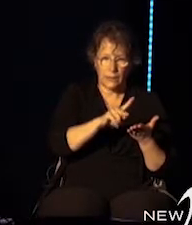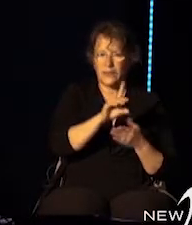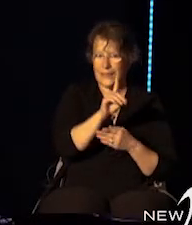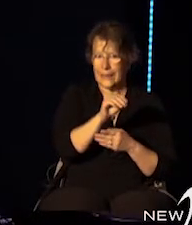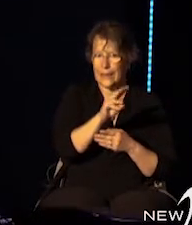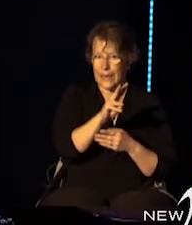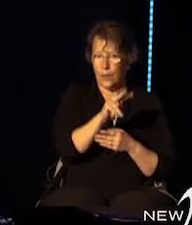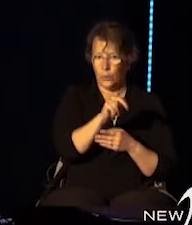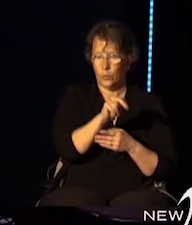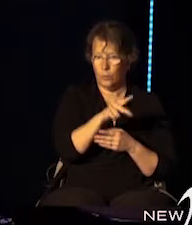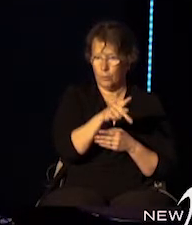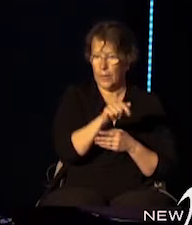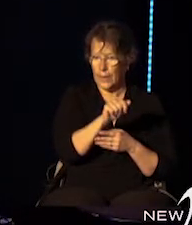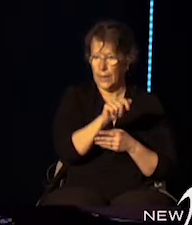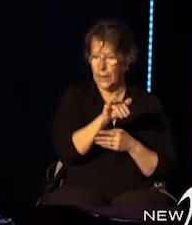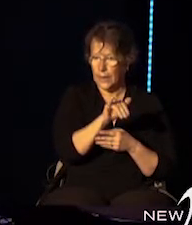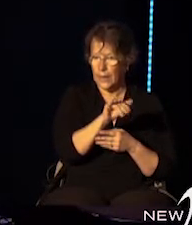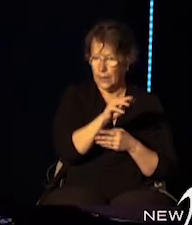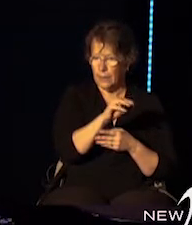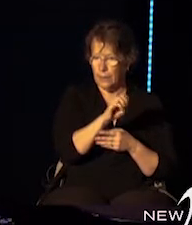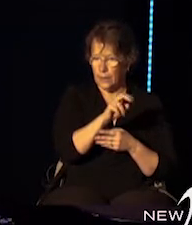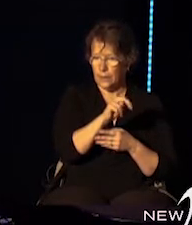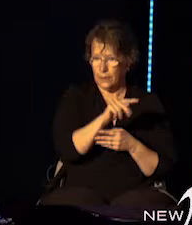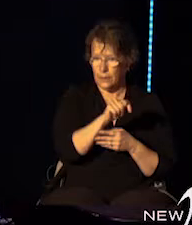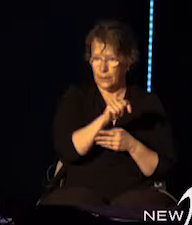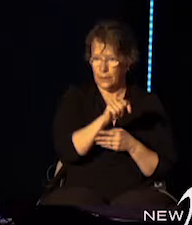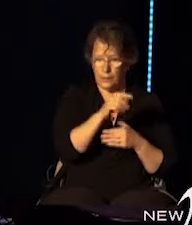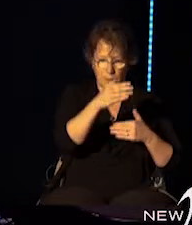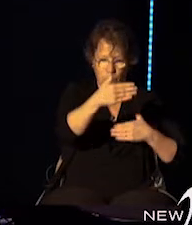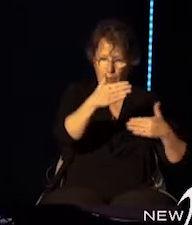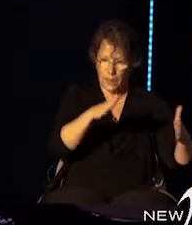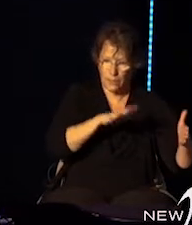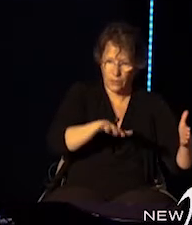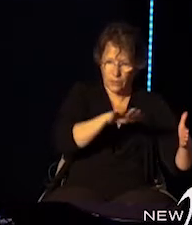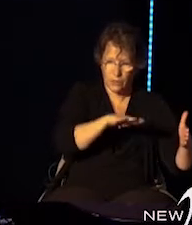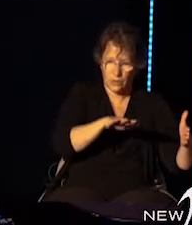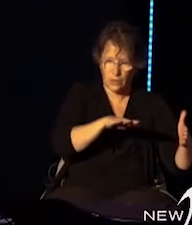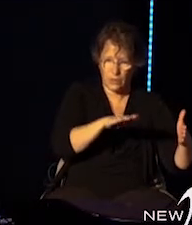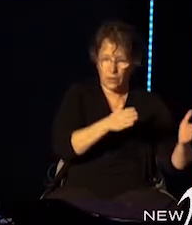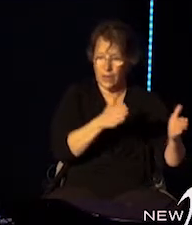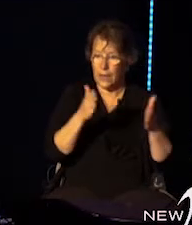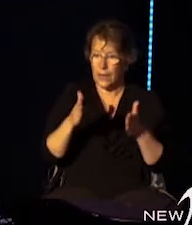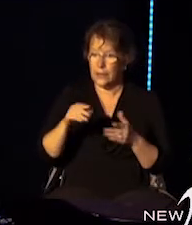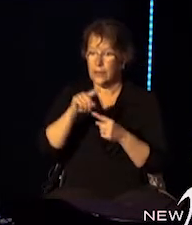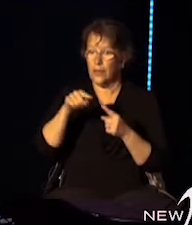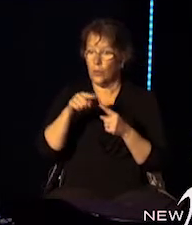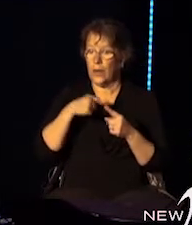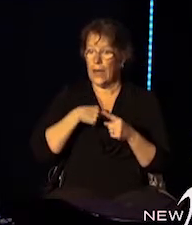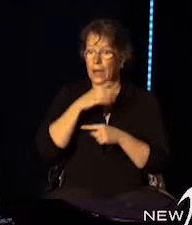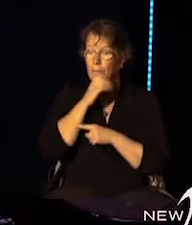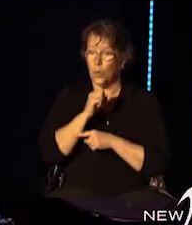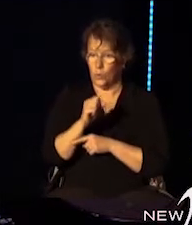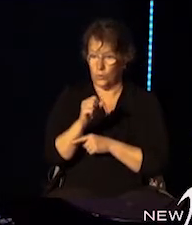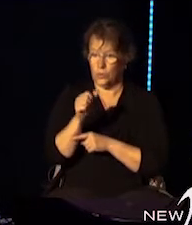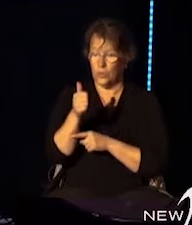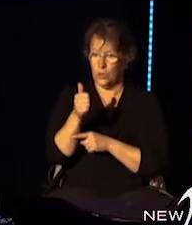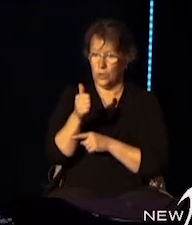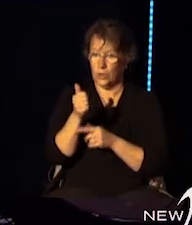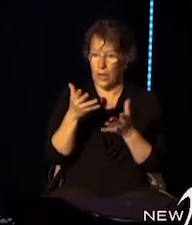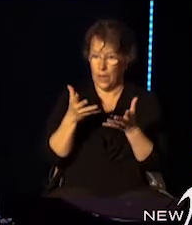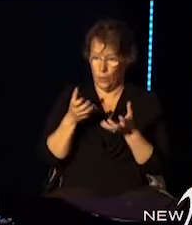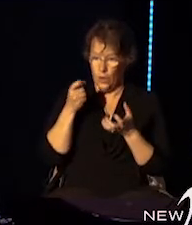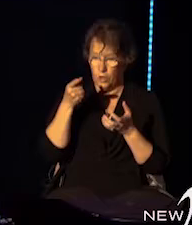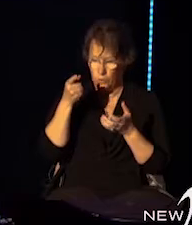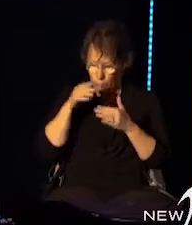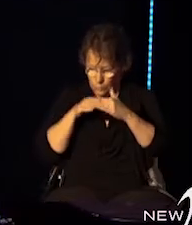little acres. I said, when I get older and I kick the bucket, I want you to bury me under that tree. I don't think they let